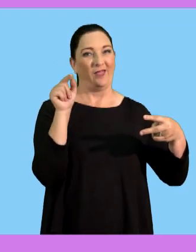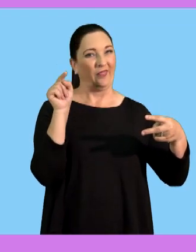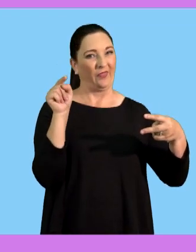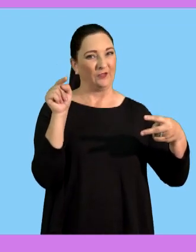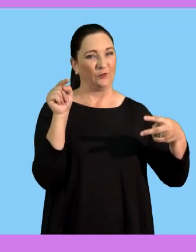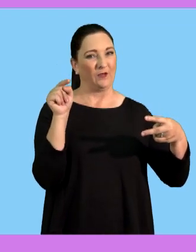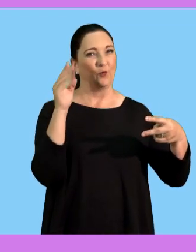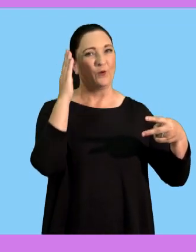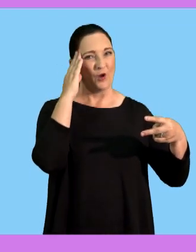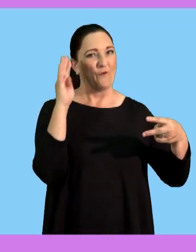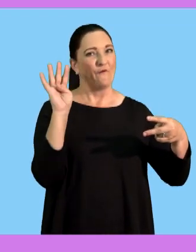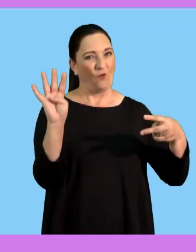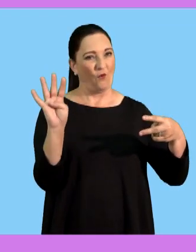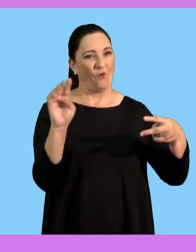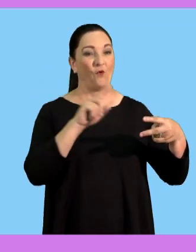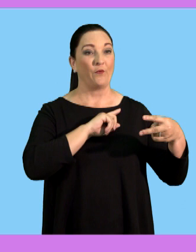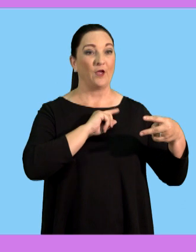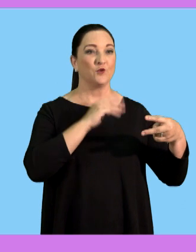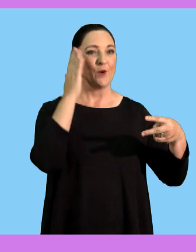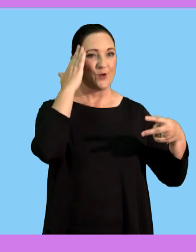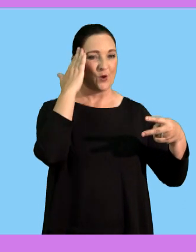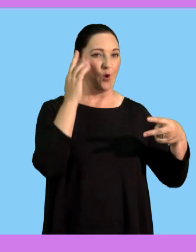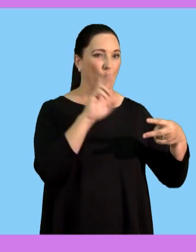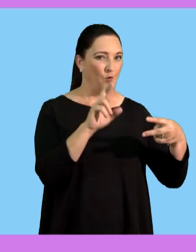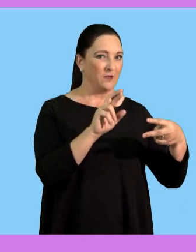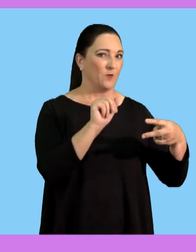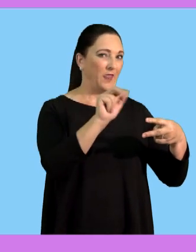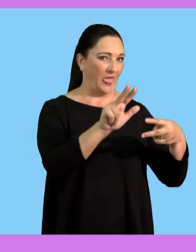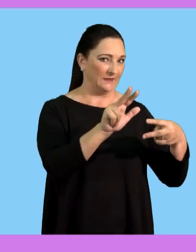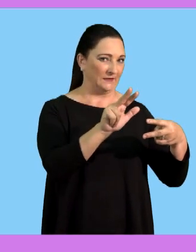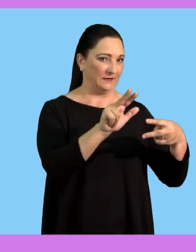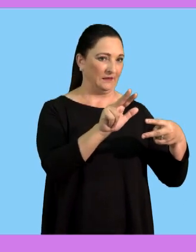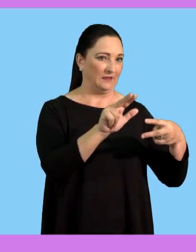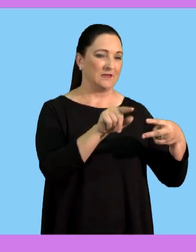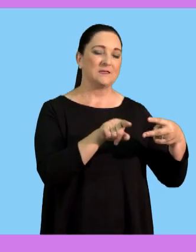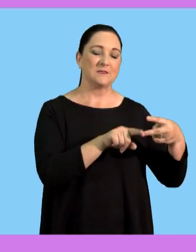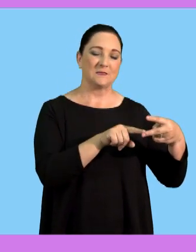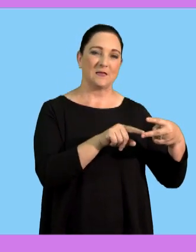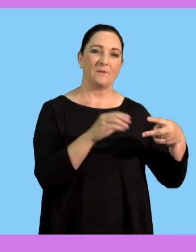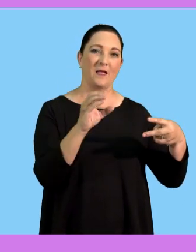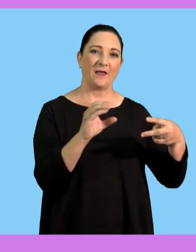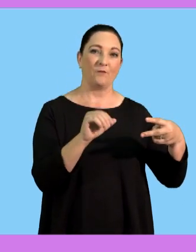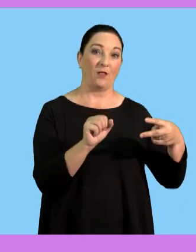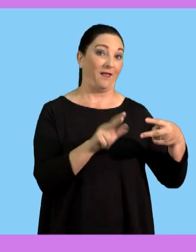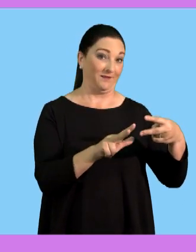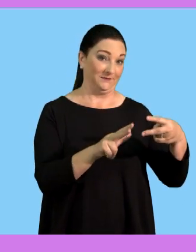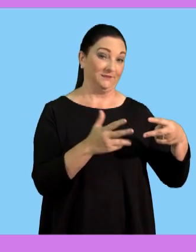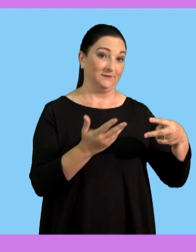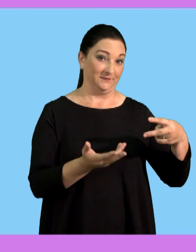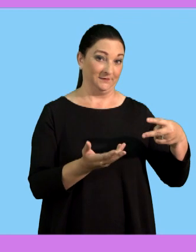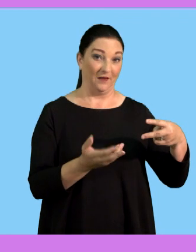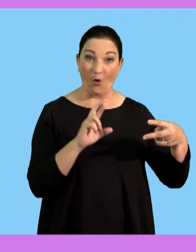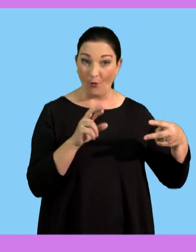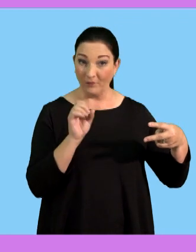4. So if that is twice as many, meaning raisins will be 8. And then also caramel will also be